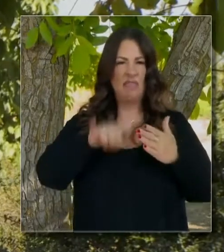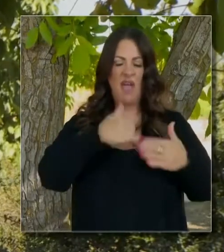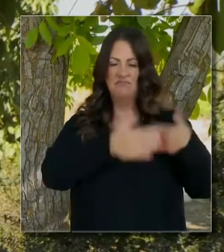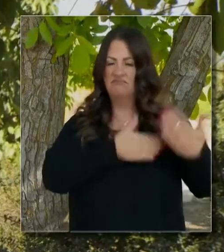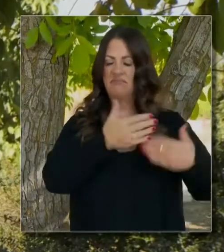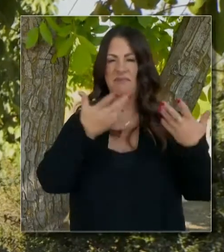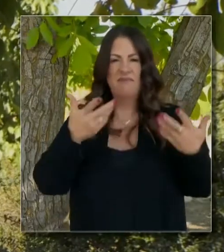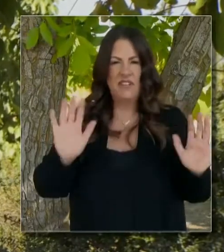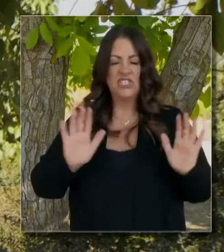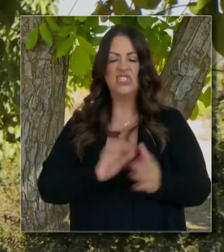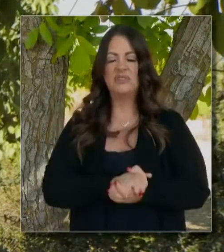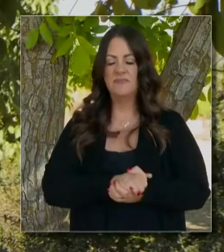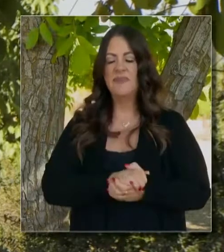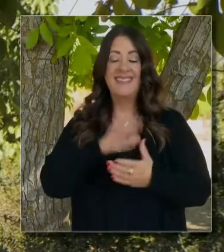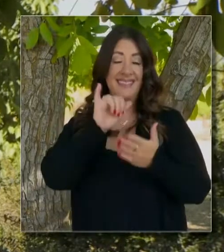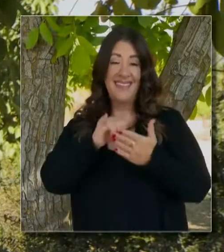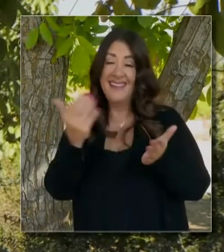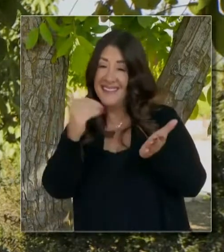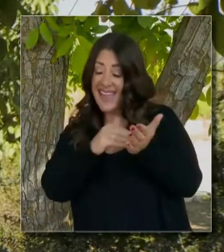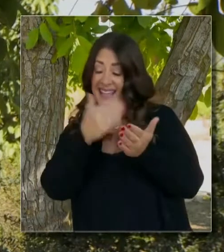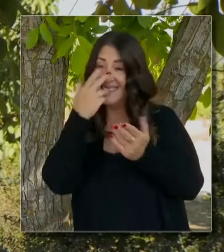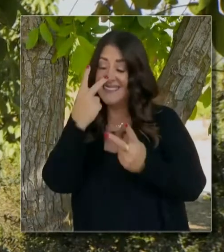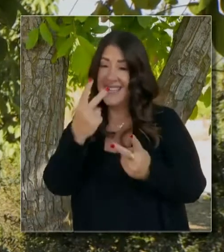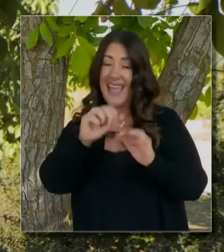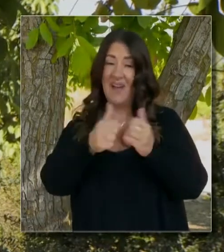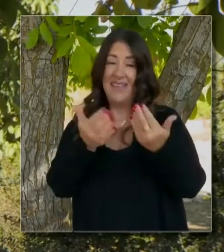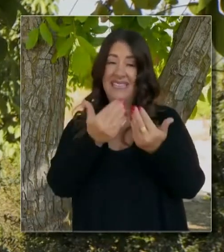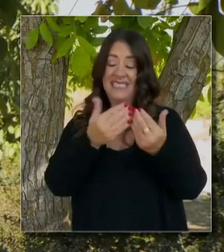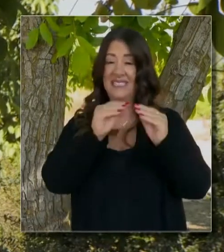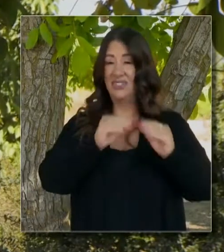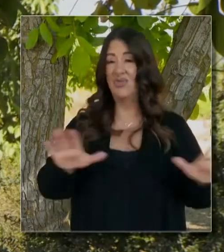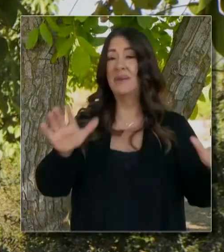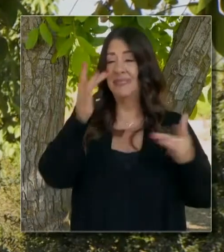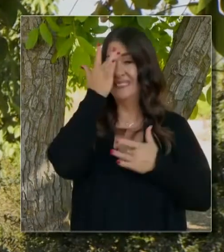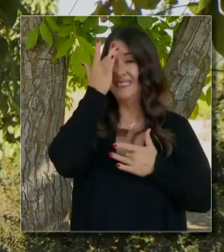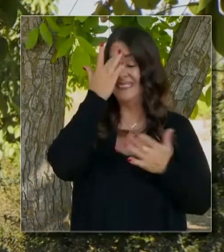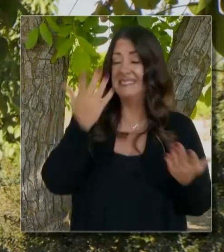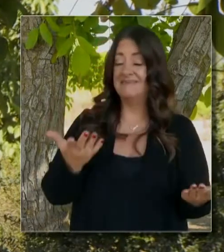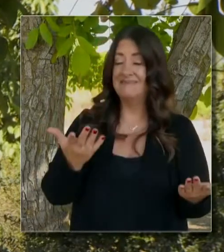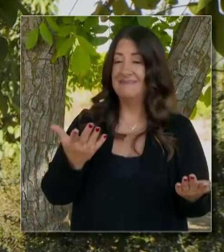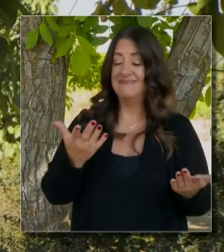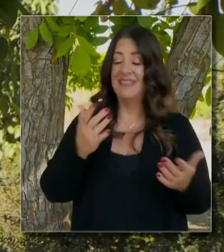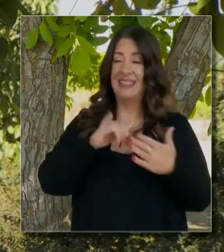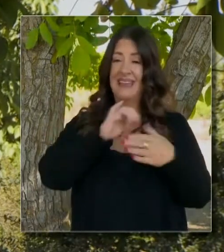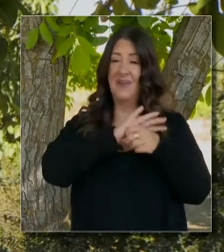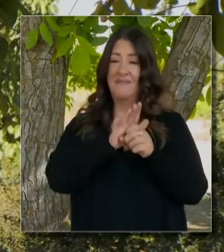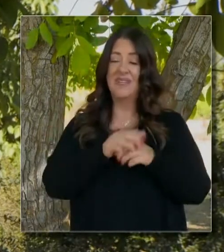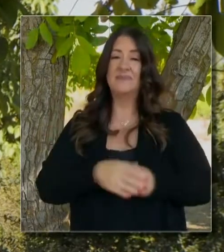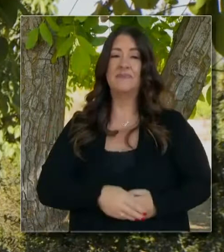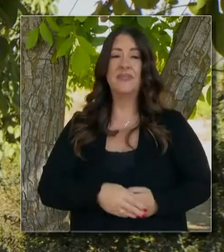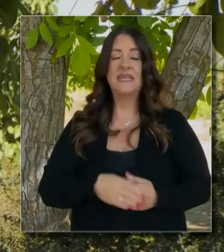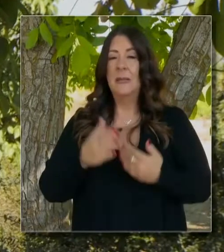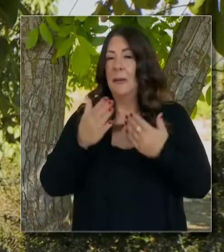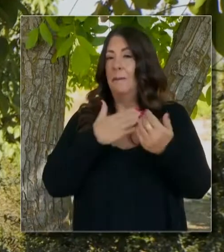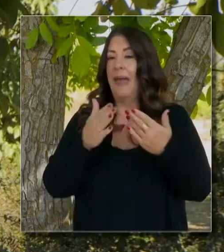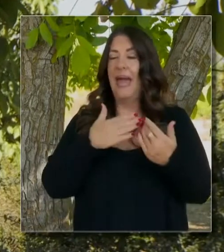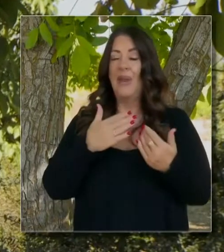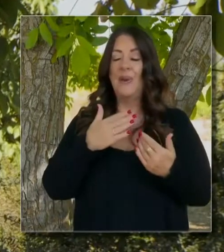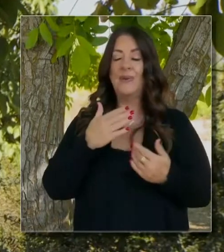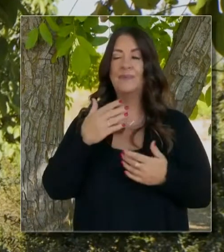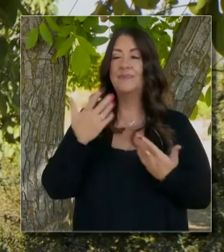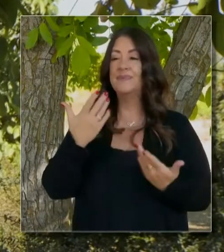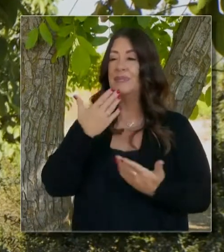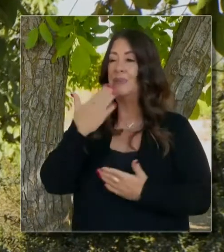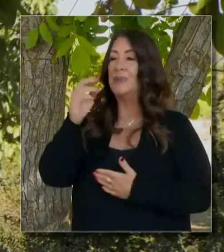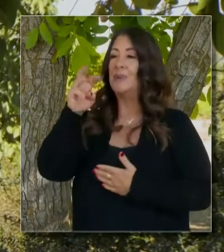another reminder of how easily transmitted this disease is, and how, despite some of the good news